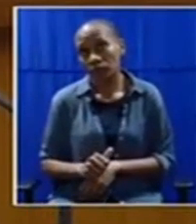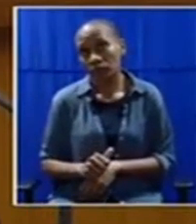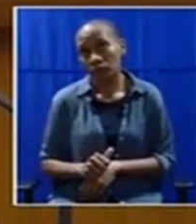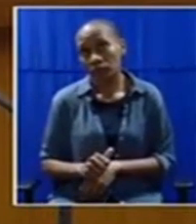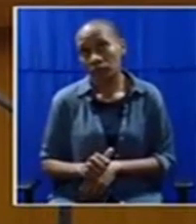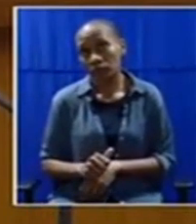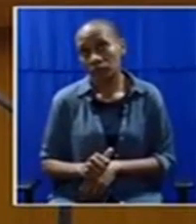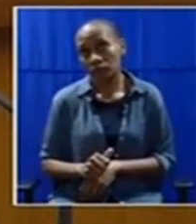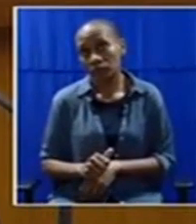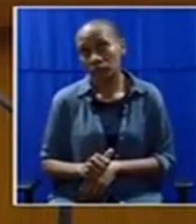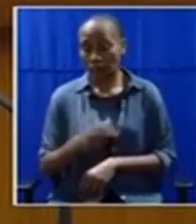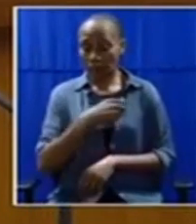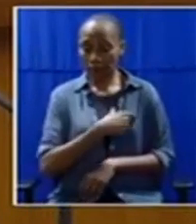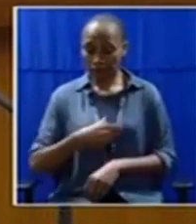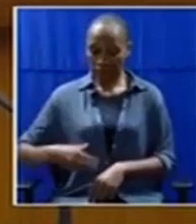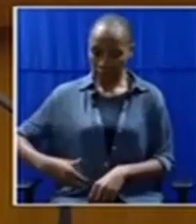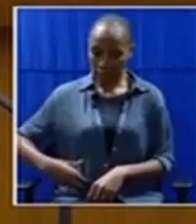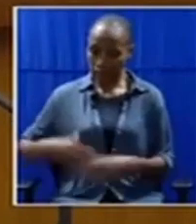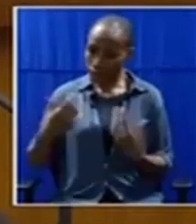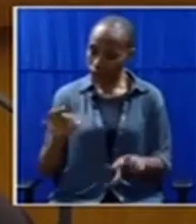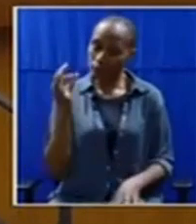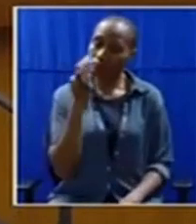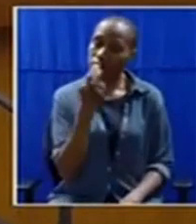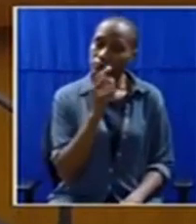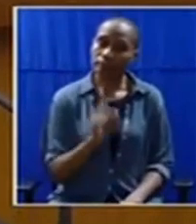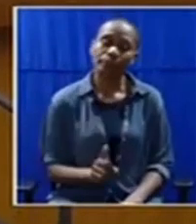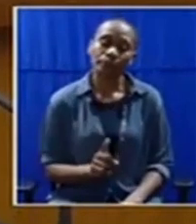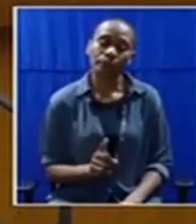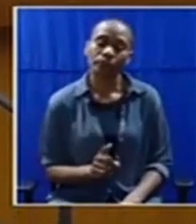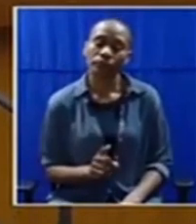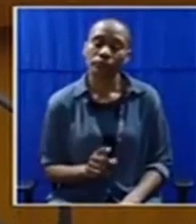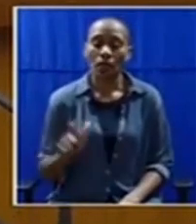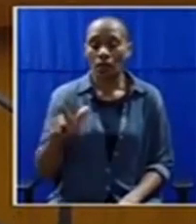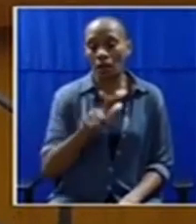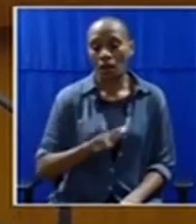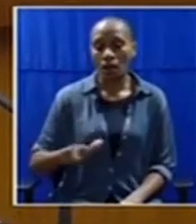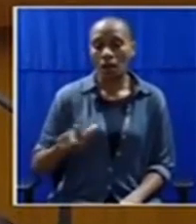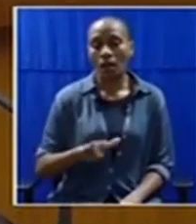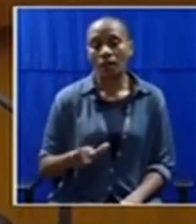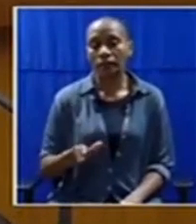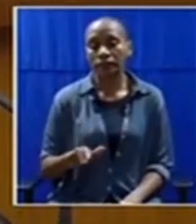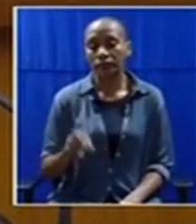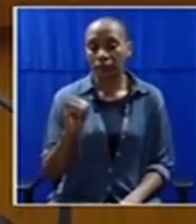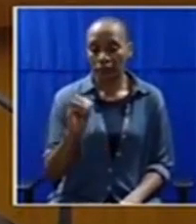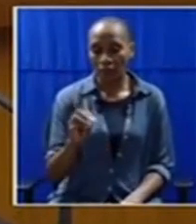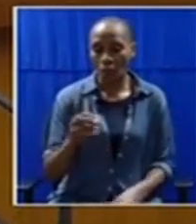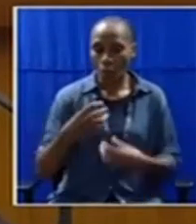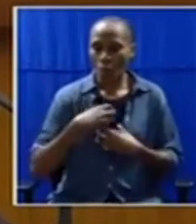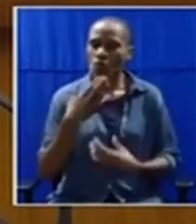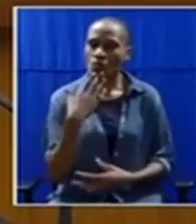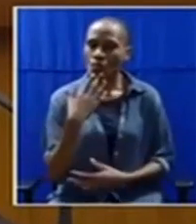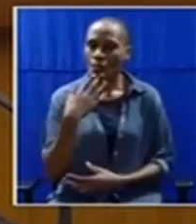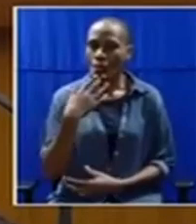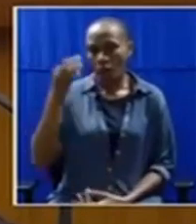ukuthi umhlaba lophethwe ngohulumende utawukhulula for human settlement purposes